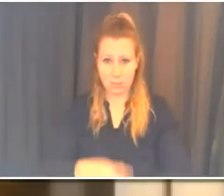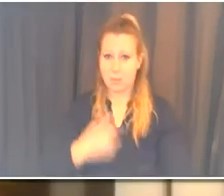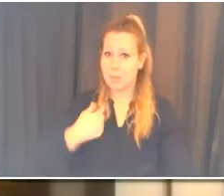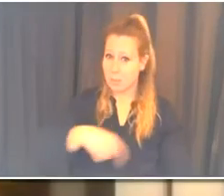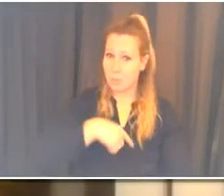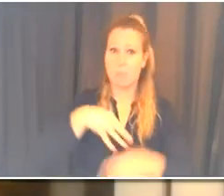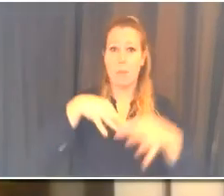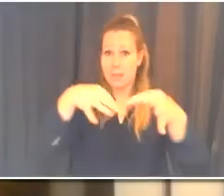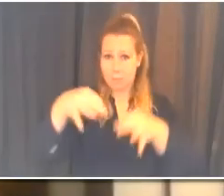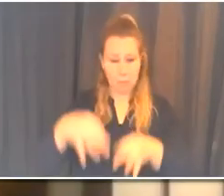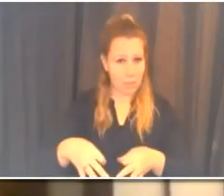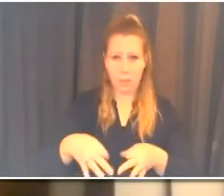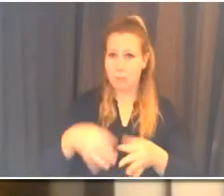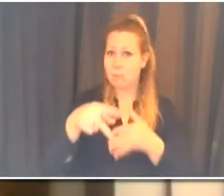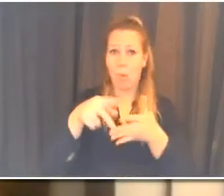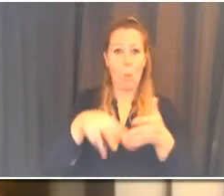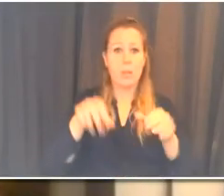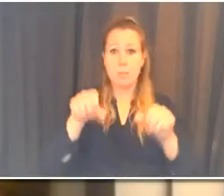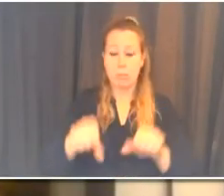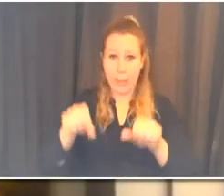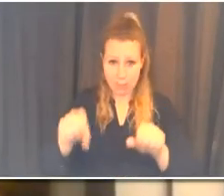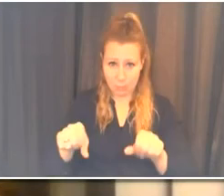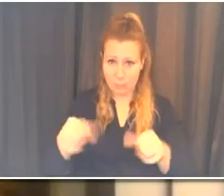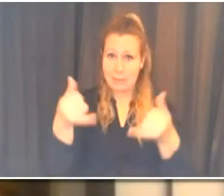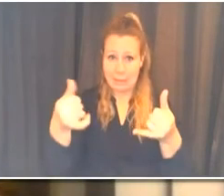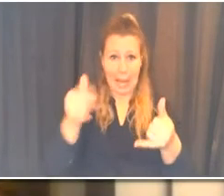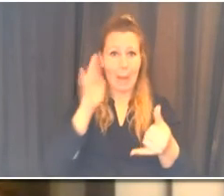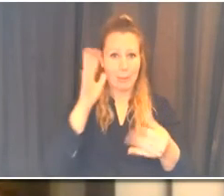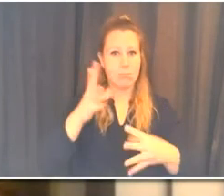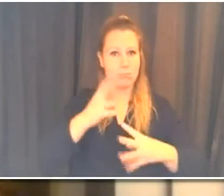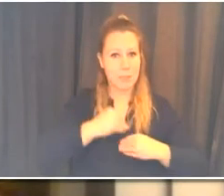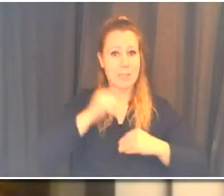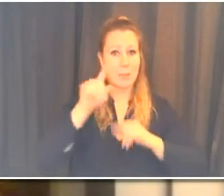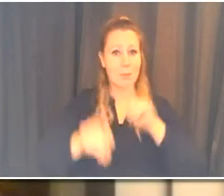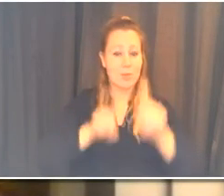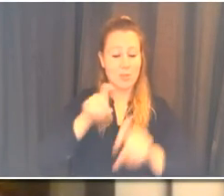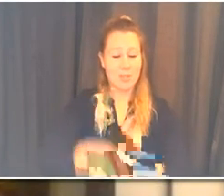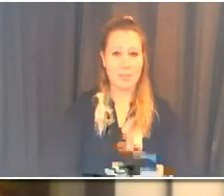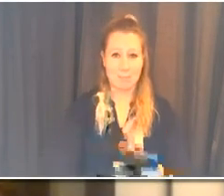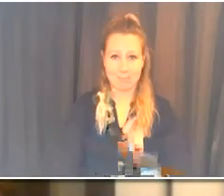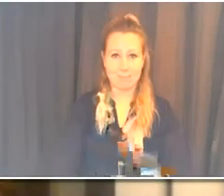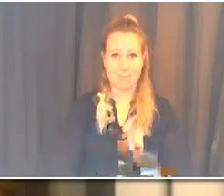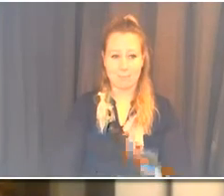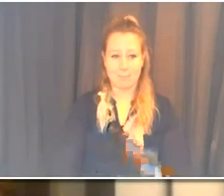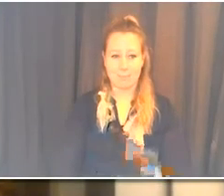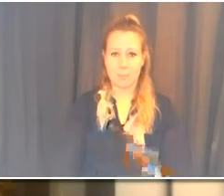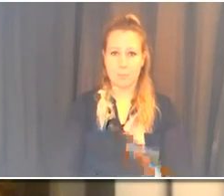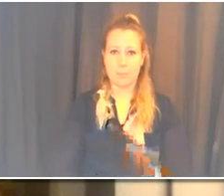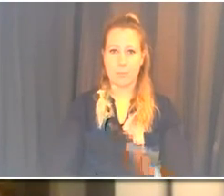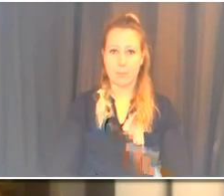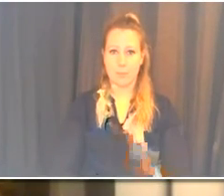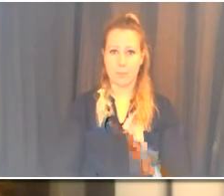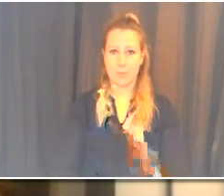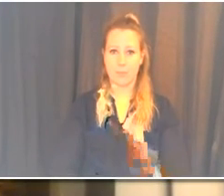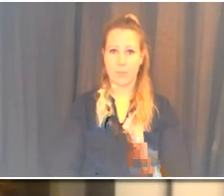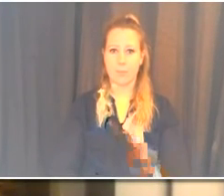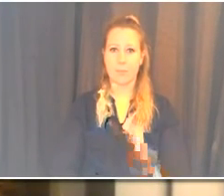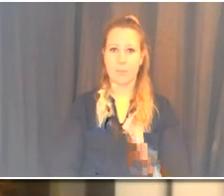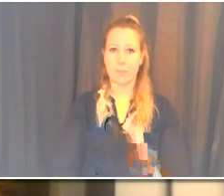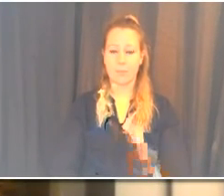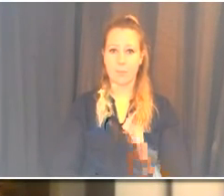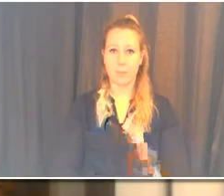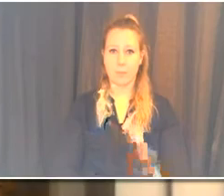we do not have any council member questions we'll hold for one moment we try to address a